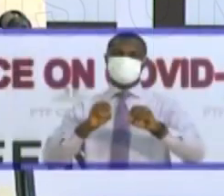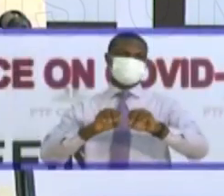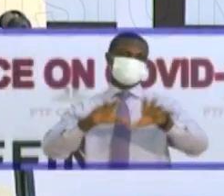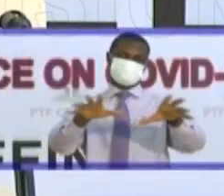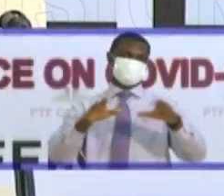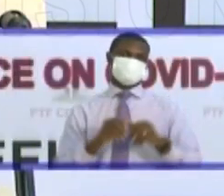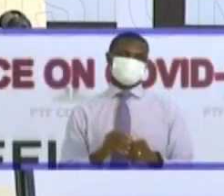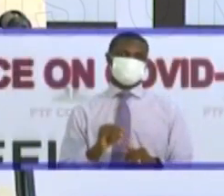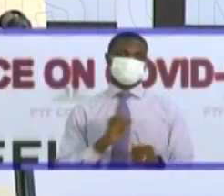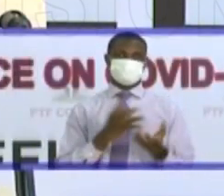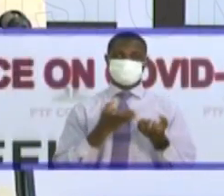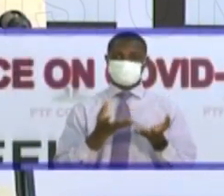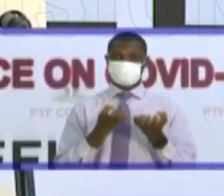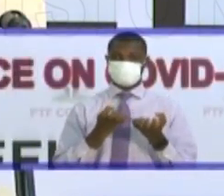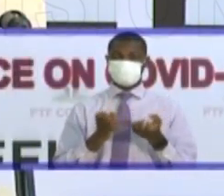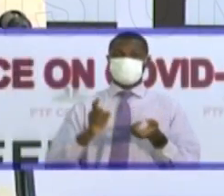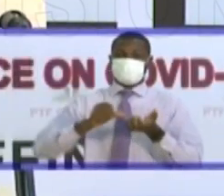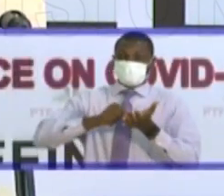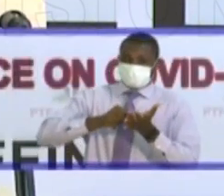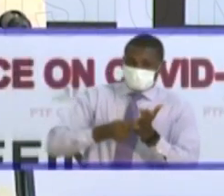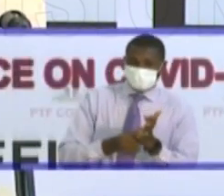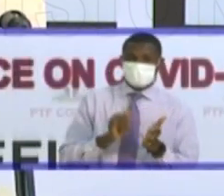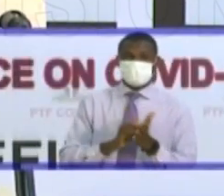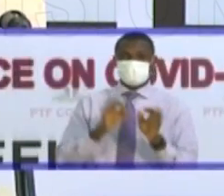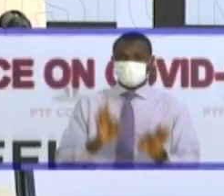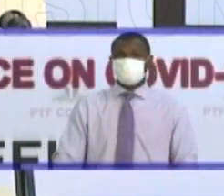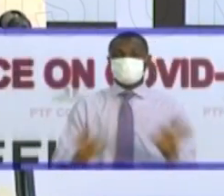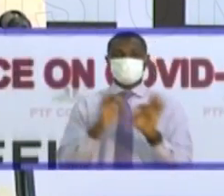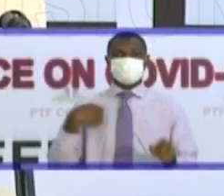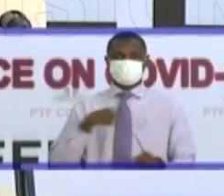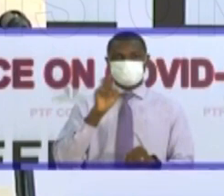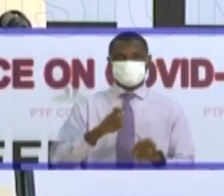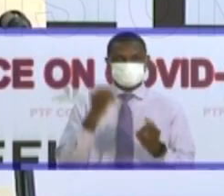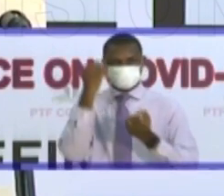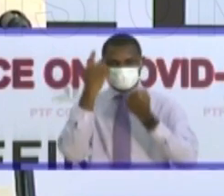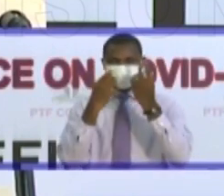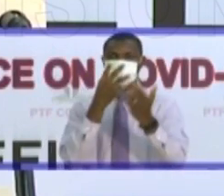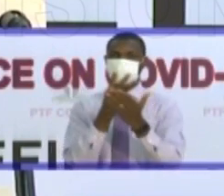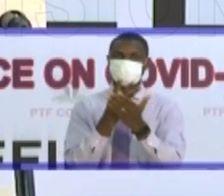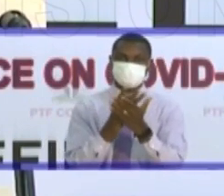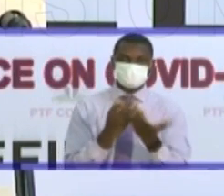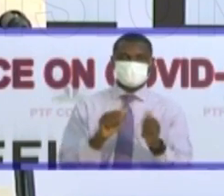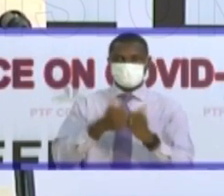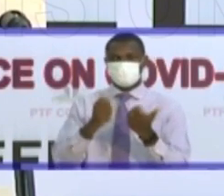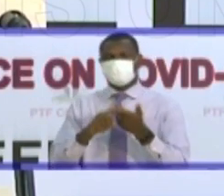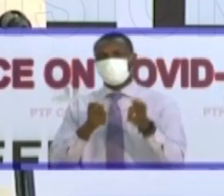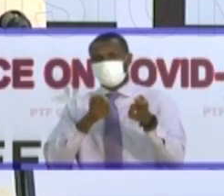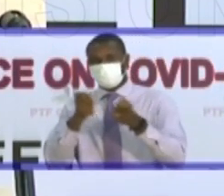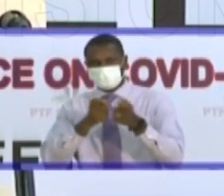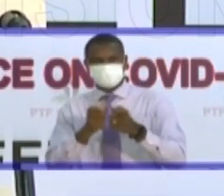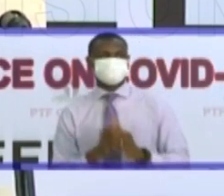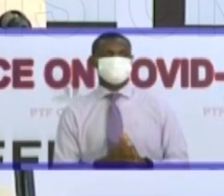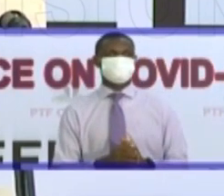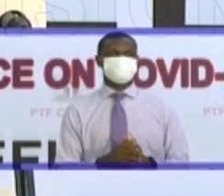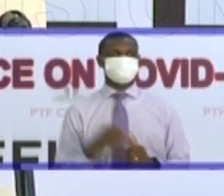I must stress the need again for sound knowledge of infection prevention and control protocol to be eligible for